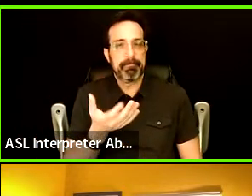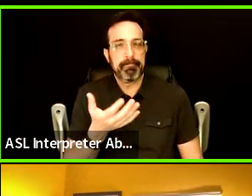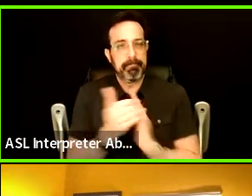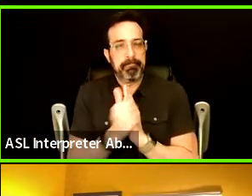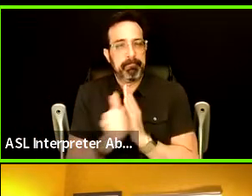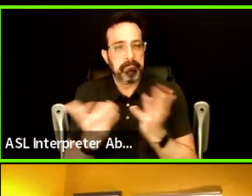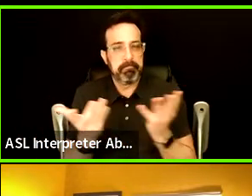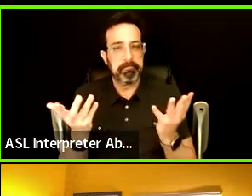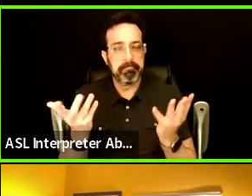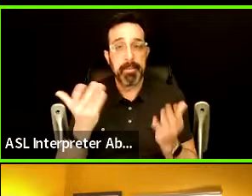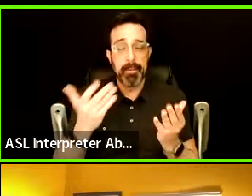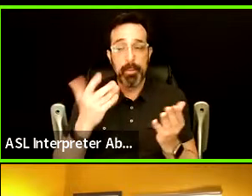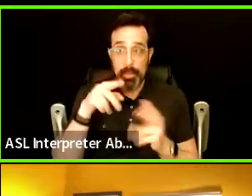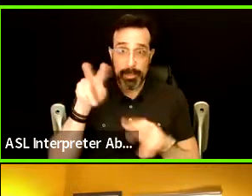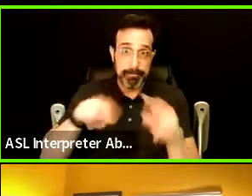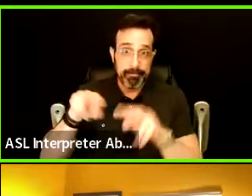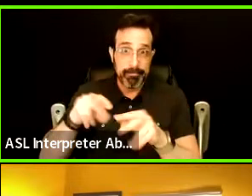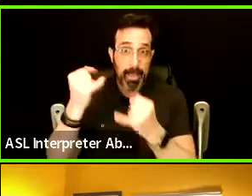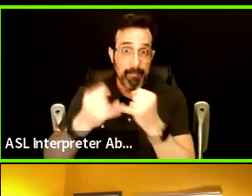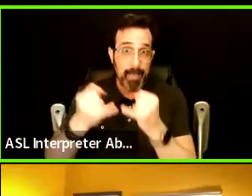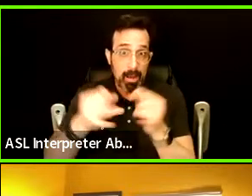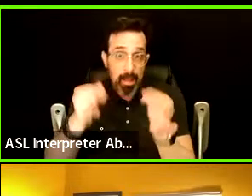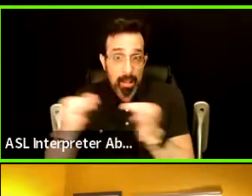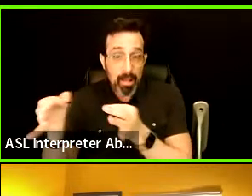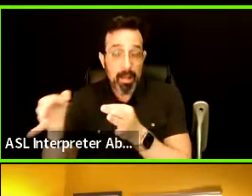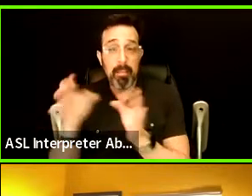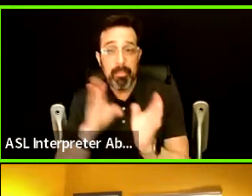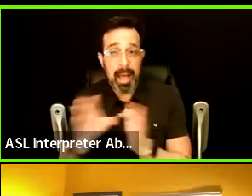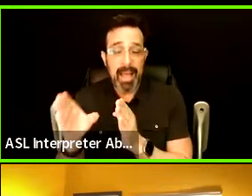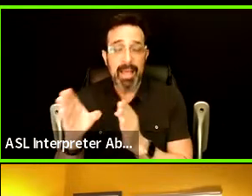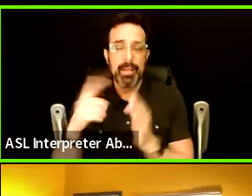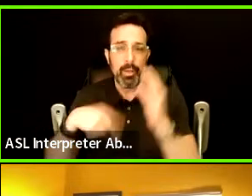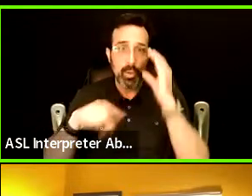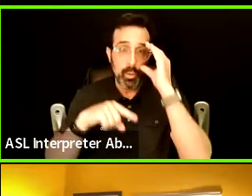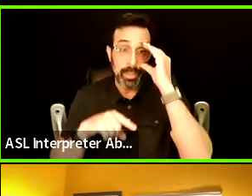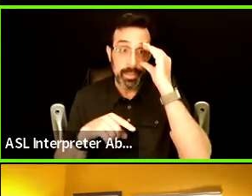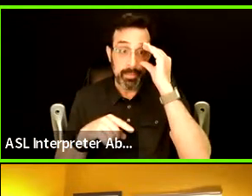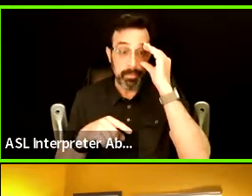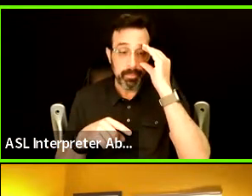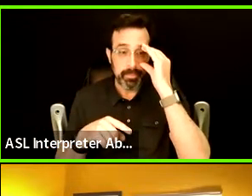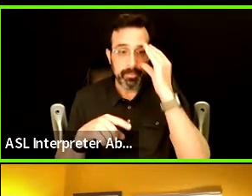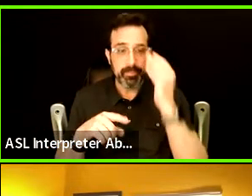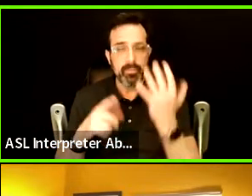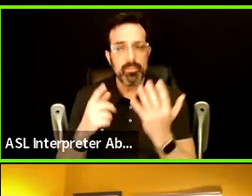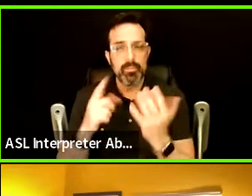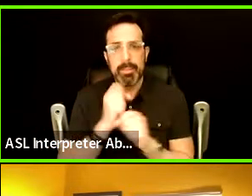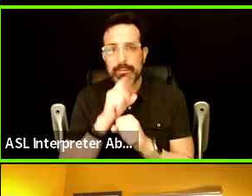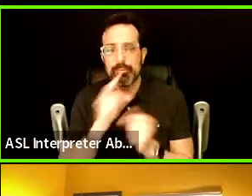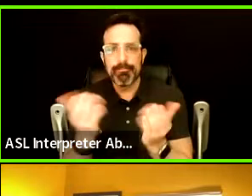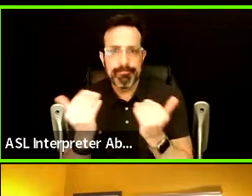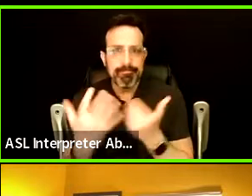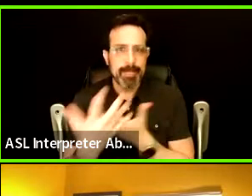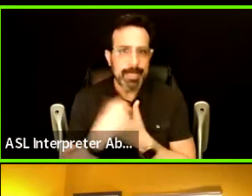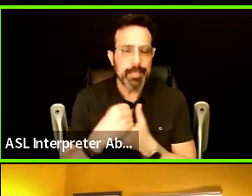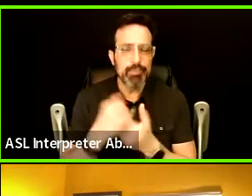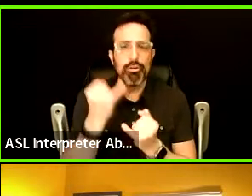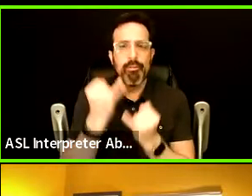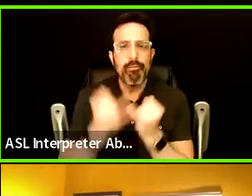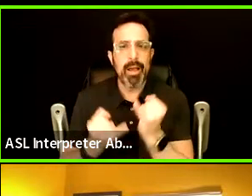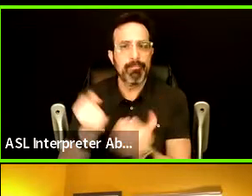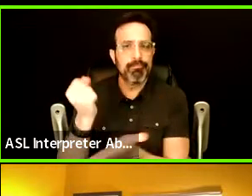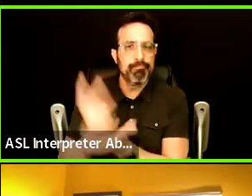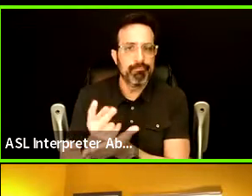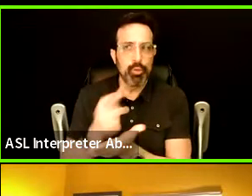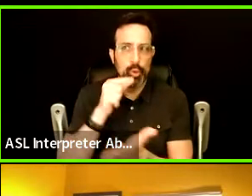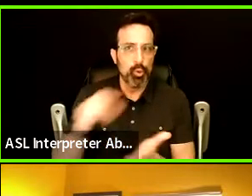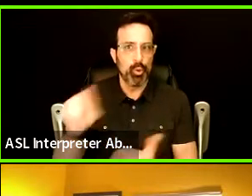we look at finalizing plans and whatnot, that we are engaging and having maybe some final write-off by those that